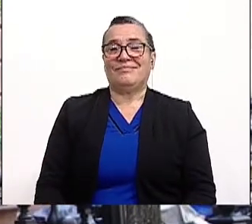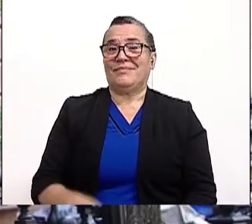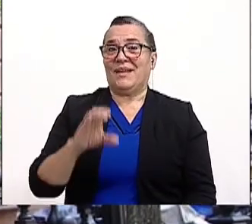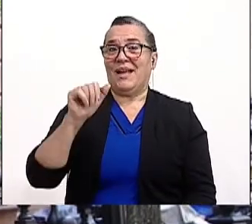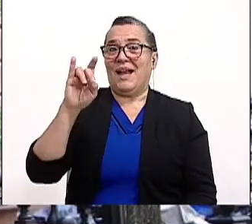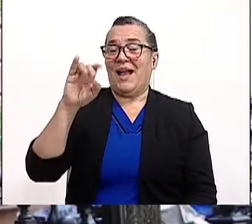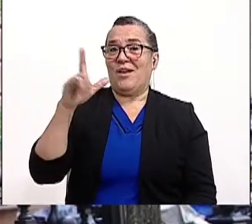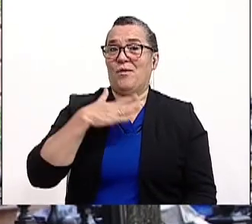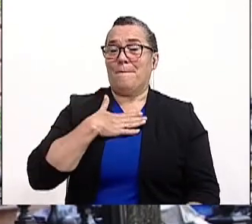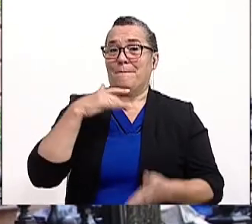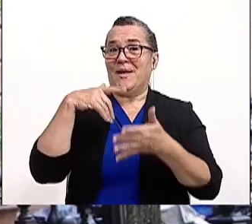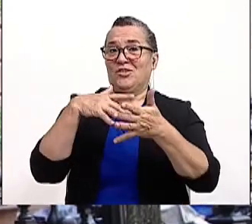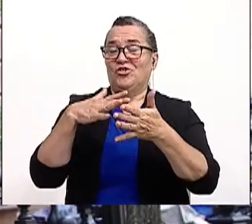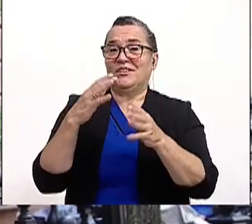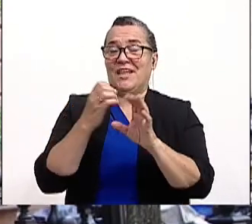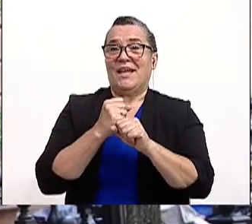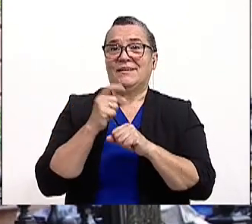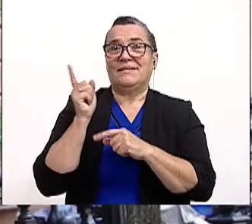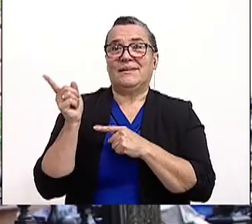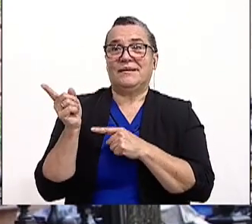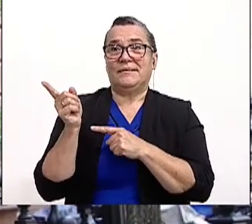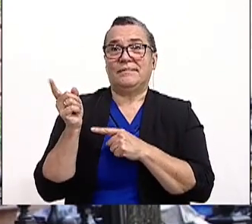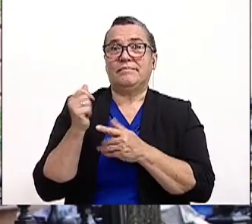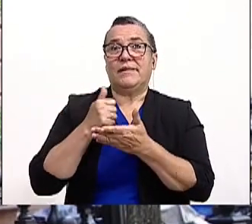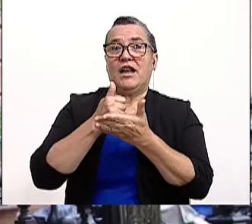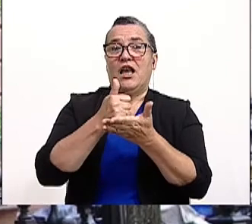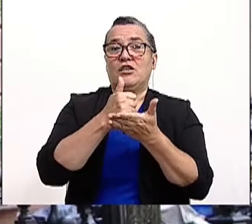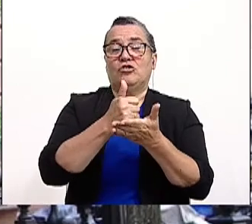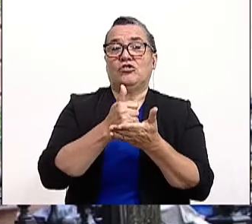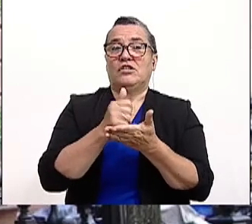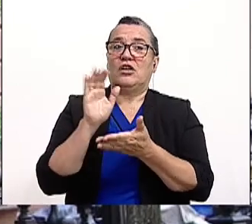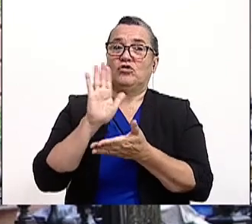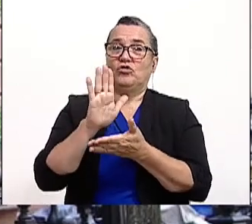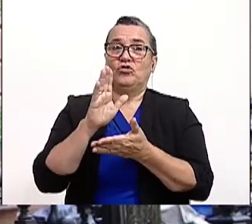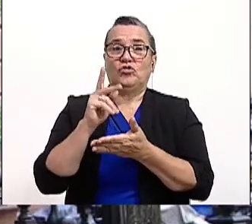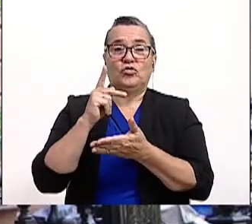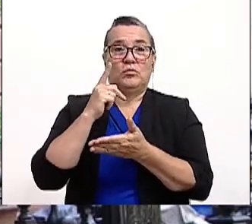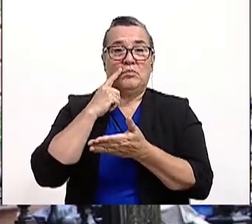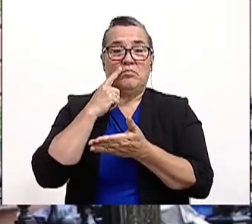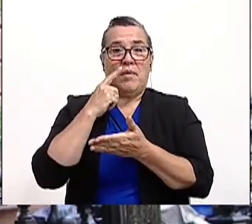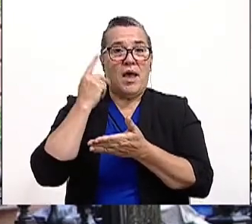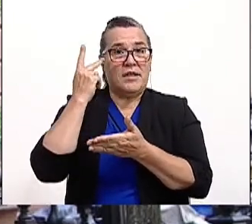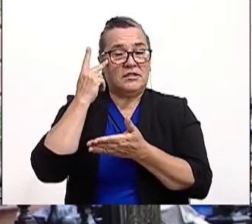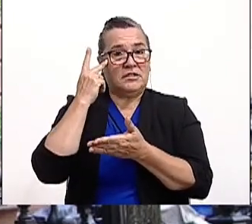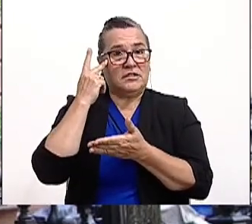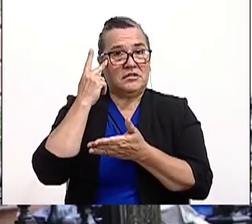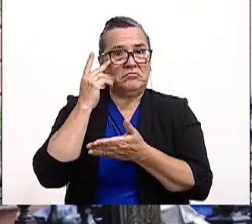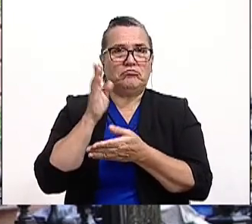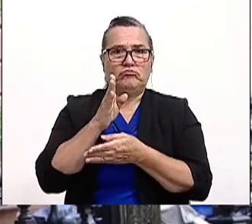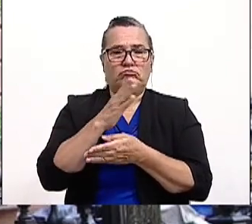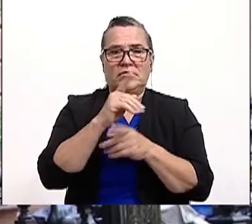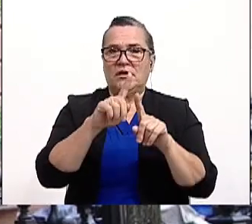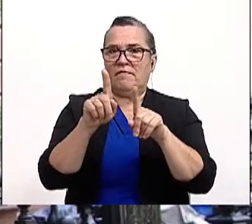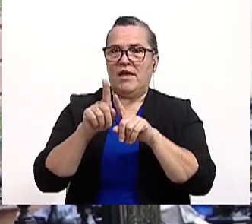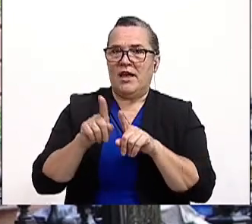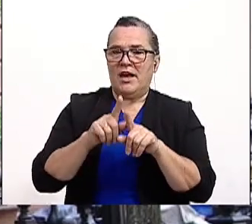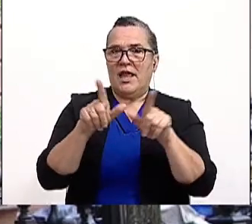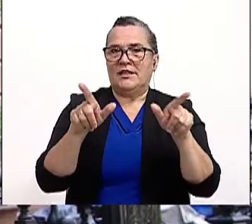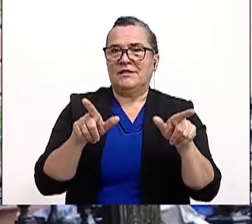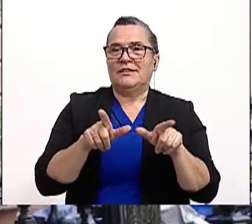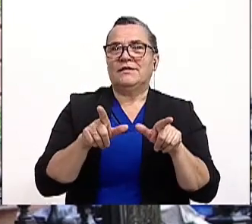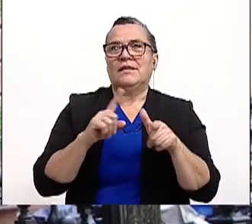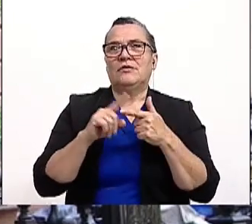my students, did to help her parents go to these different places. So you are here,